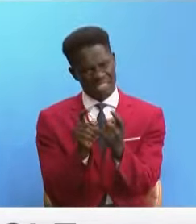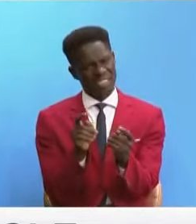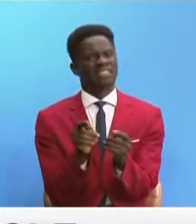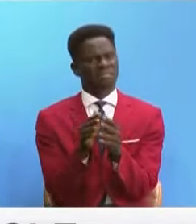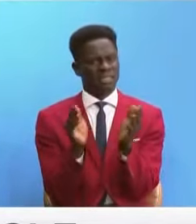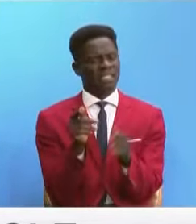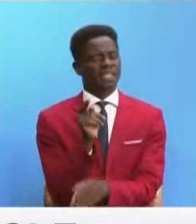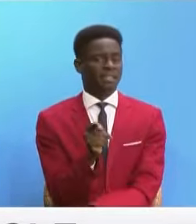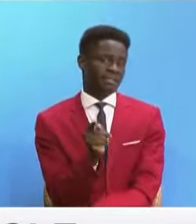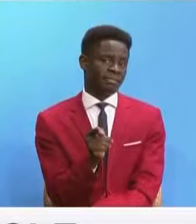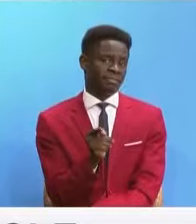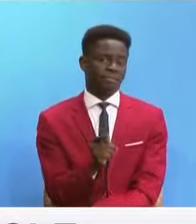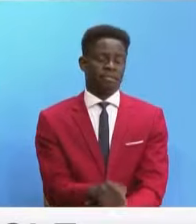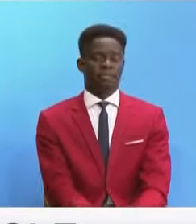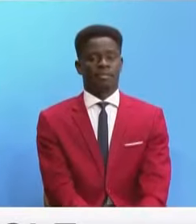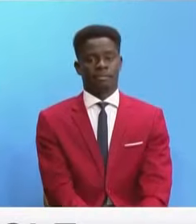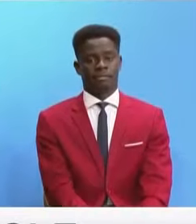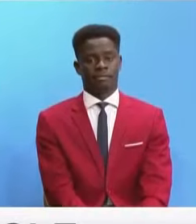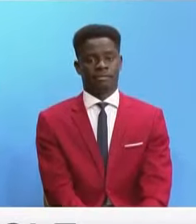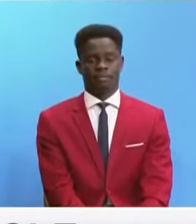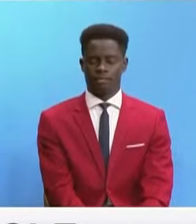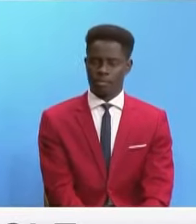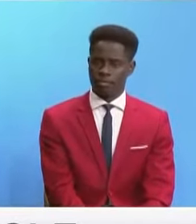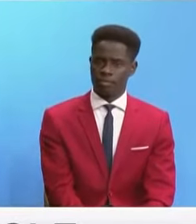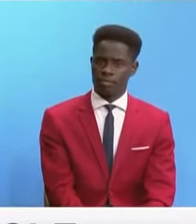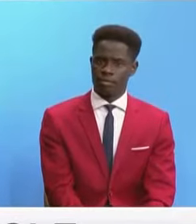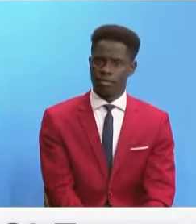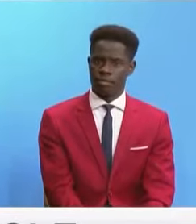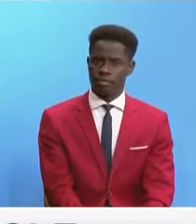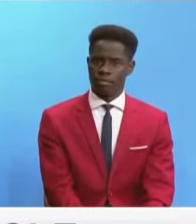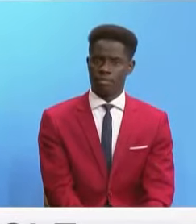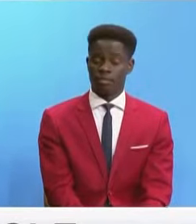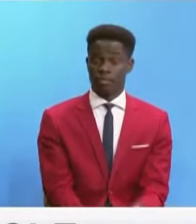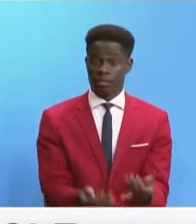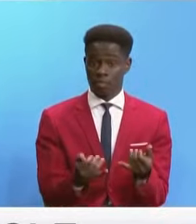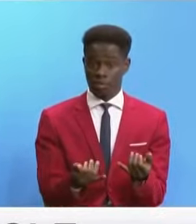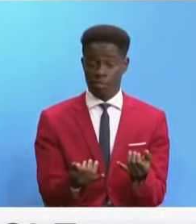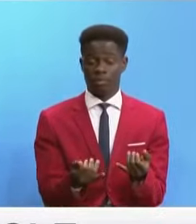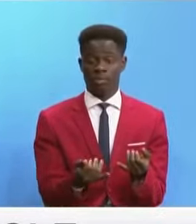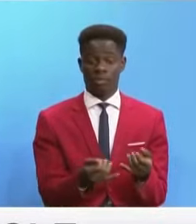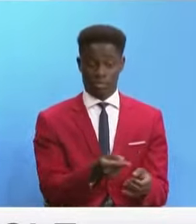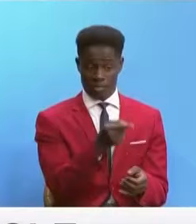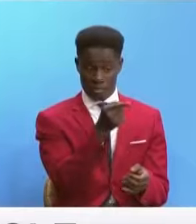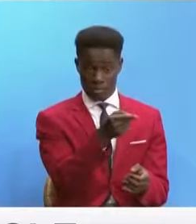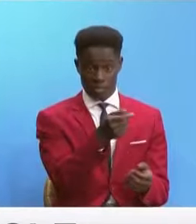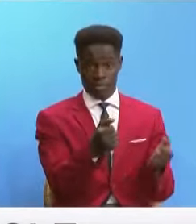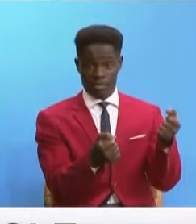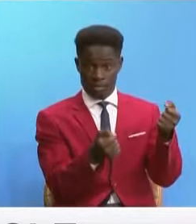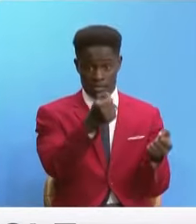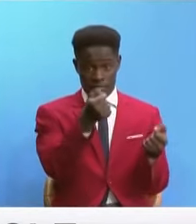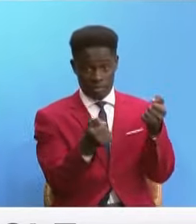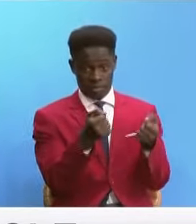including land cruisers and the ambulances. So the coming of this vehicle, I think it will improve on service